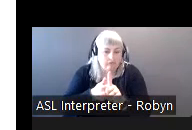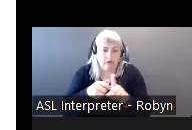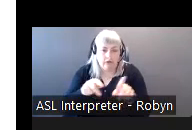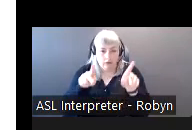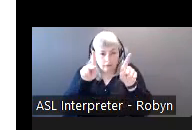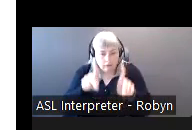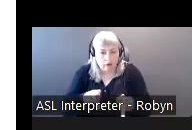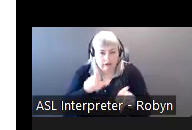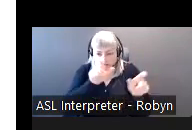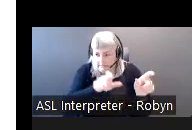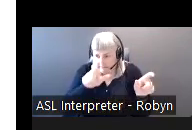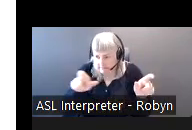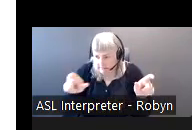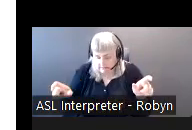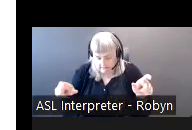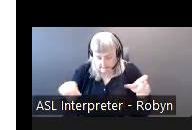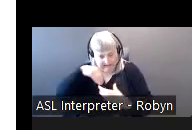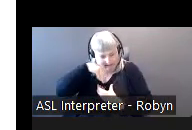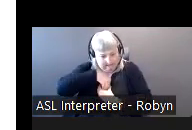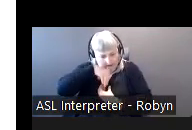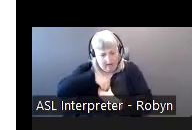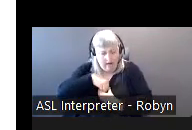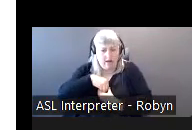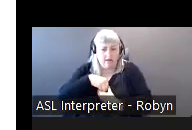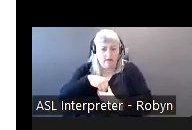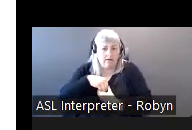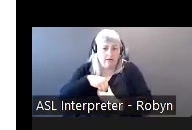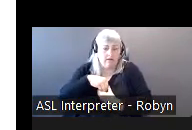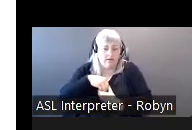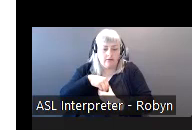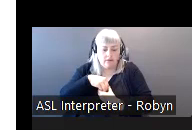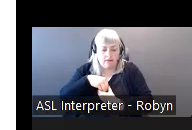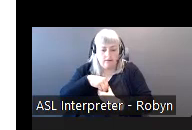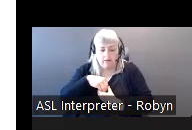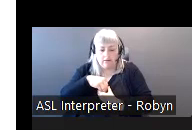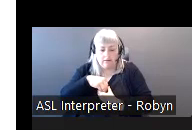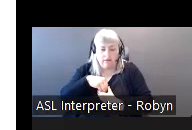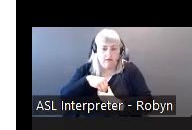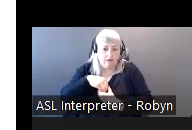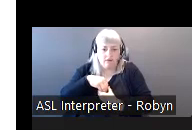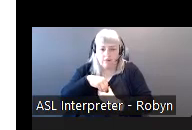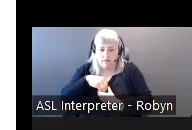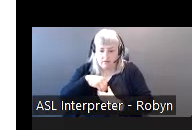has a place within them where they are mostly okay,